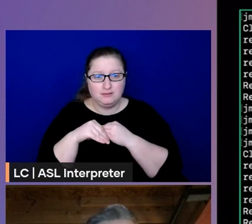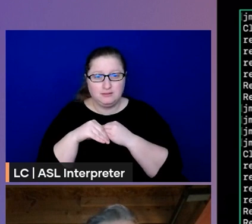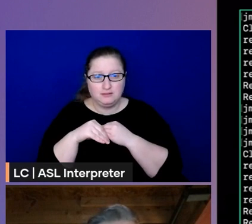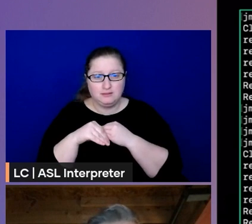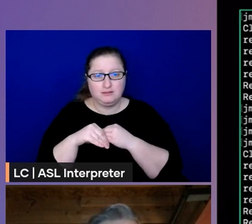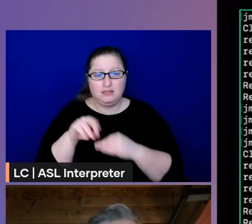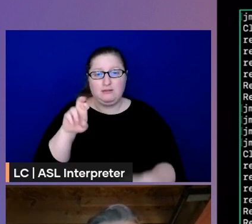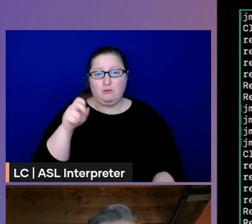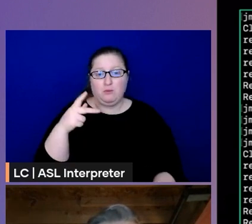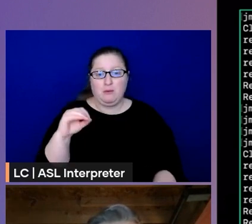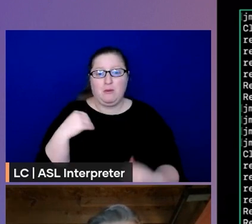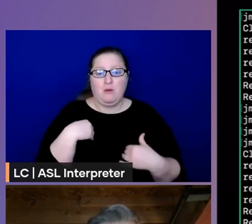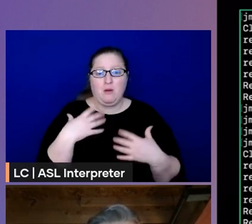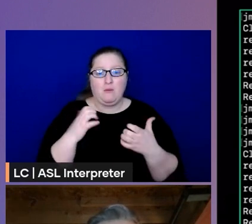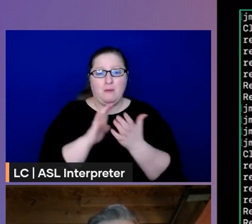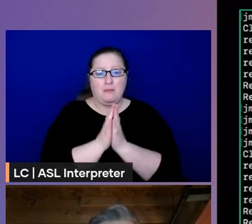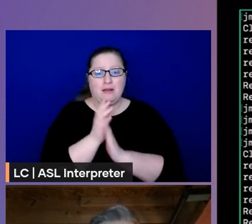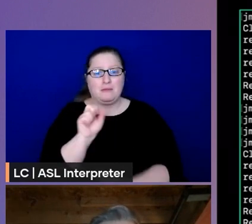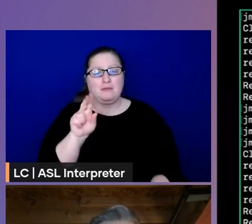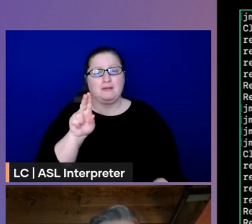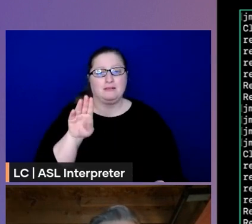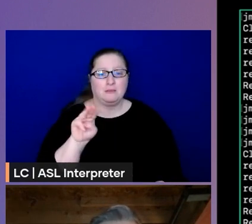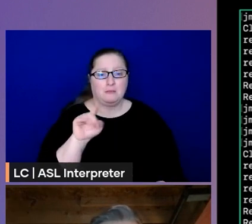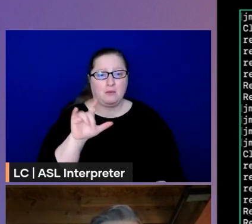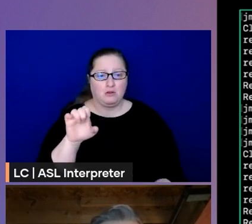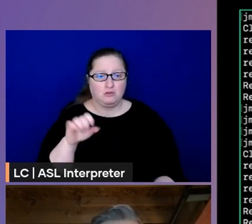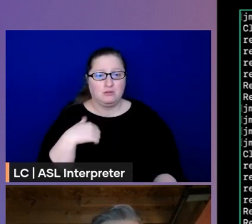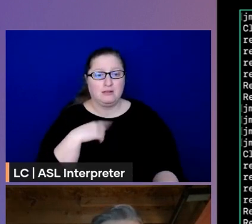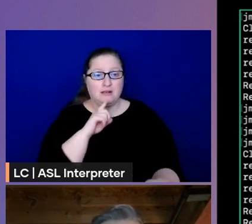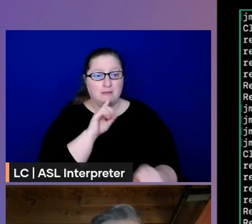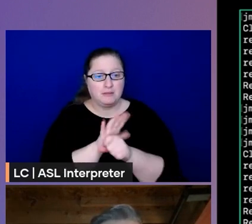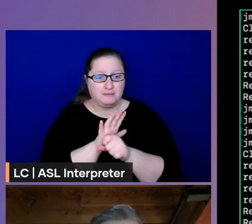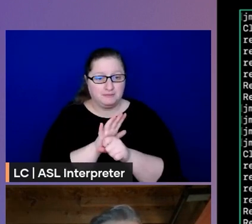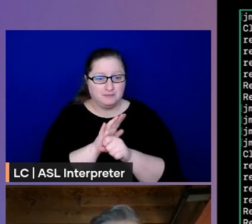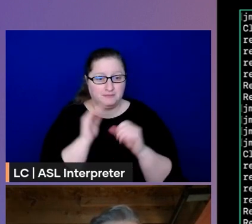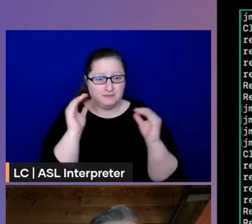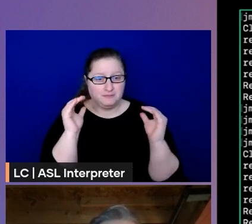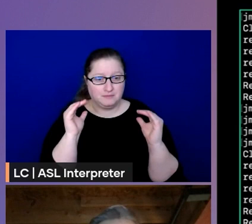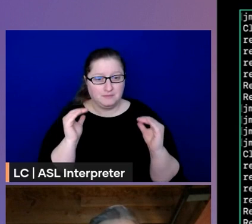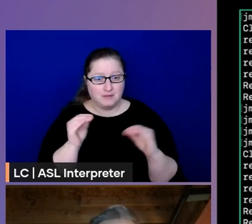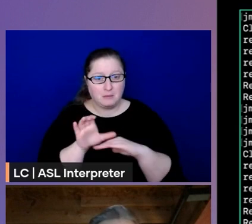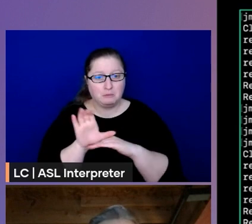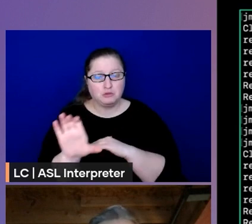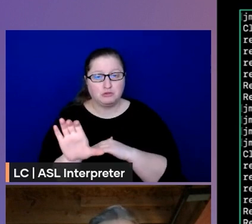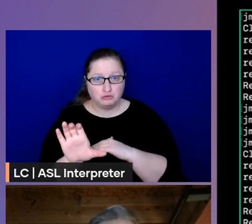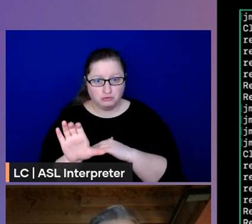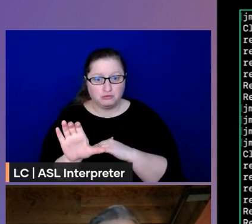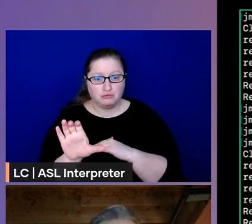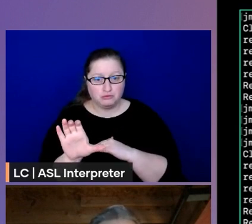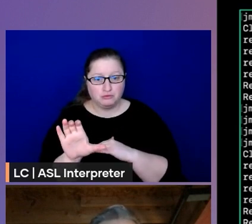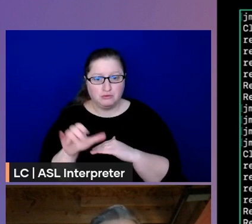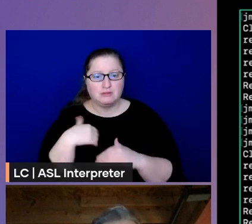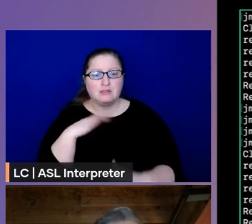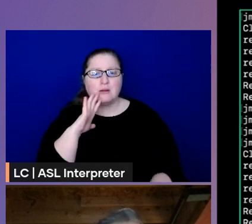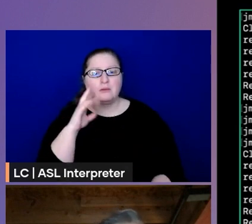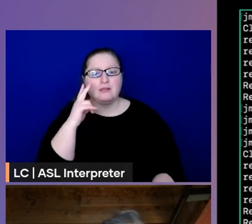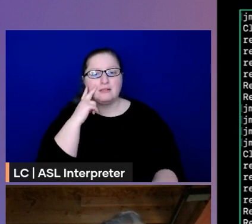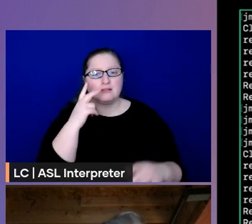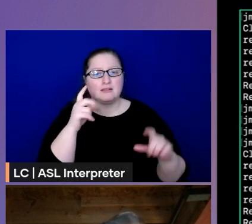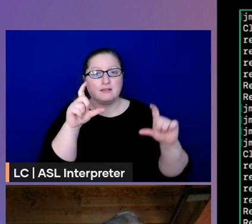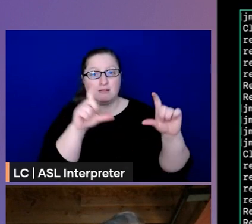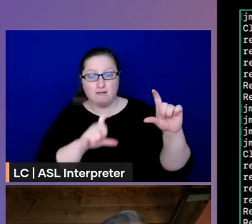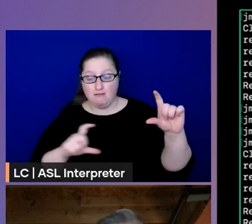that I want to be a submodule. Then I commit it and I push it. And then this is what I will see in